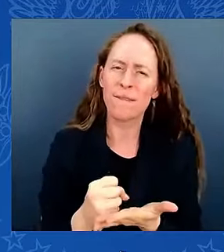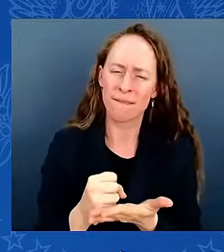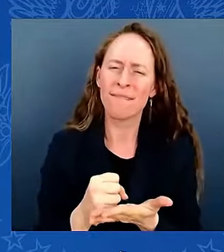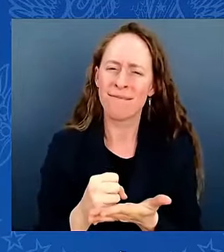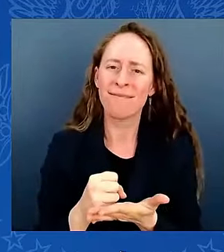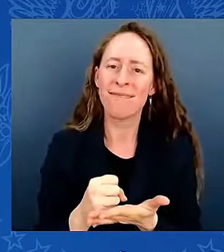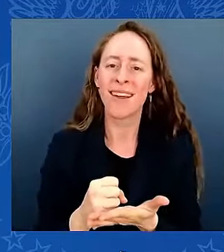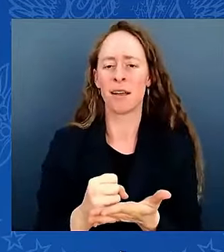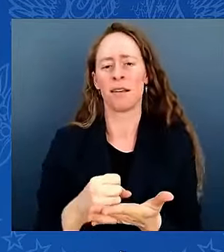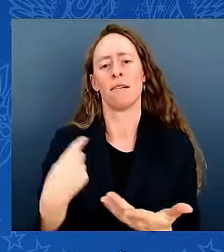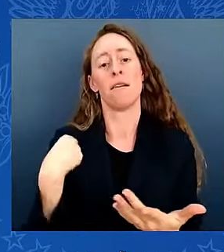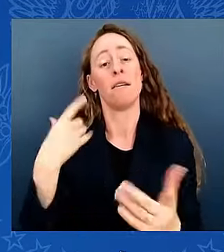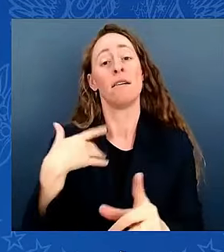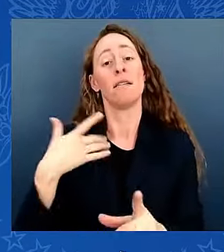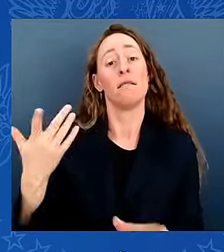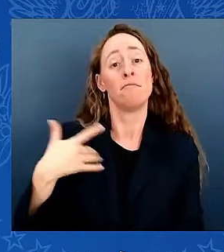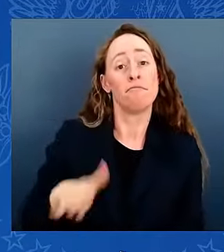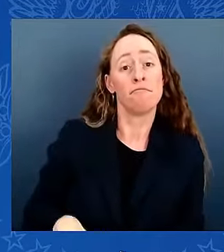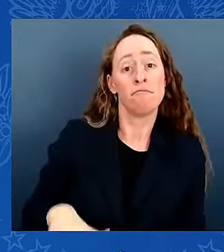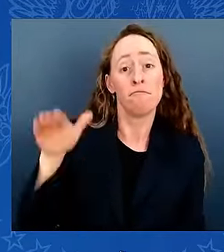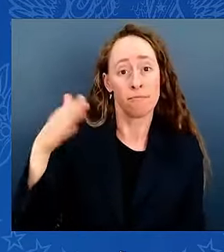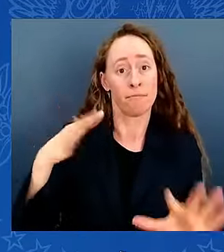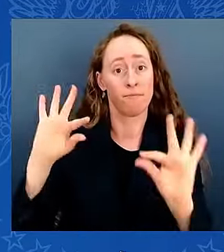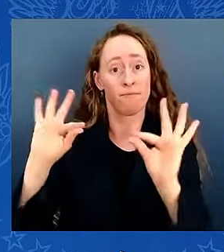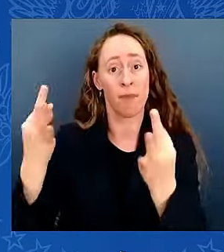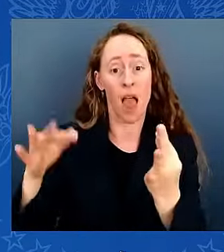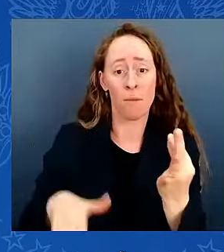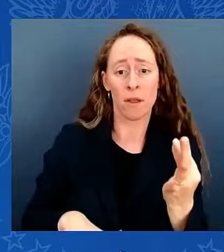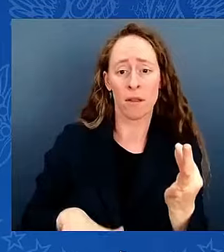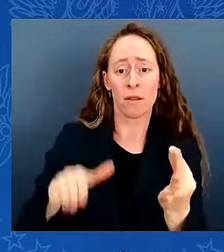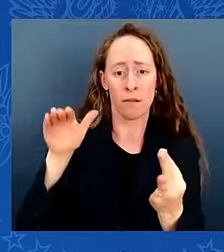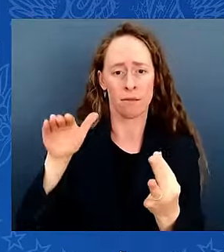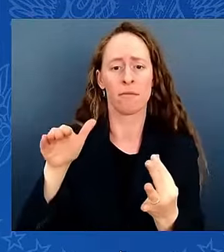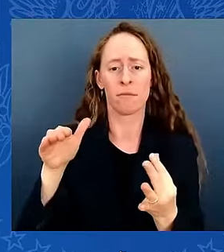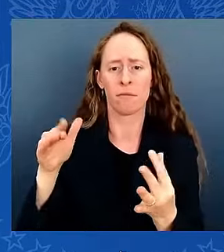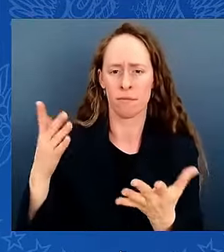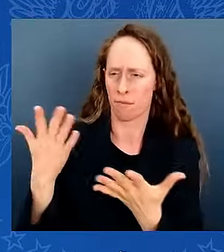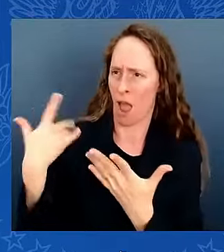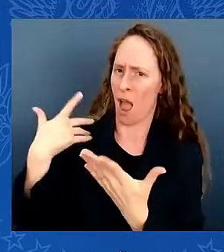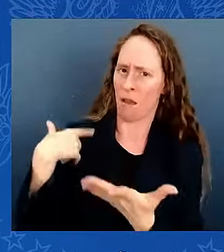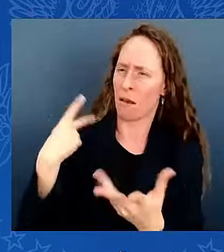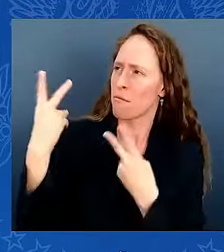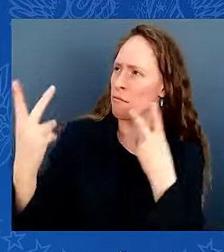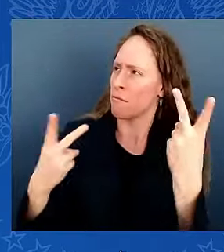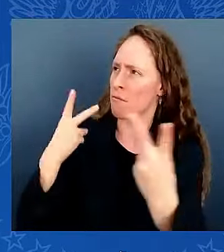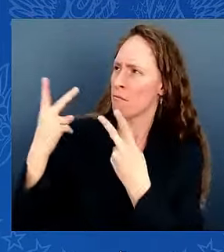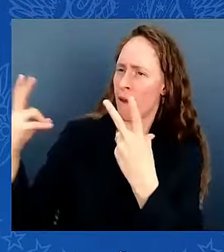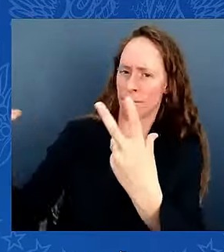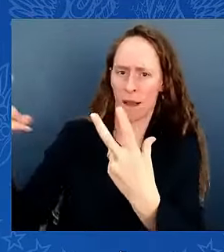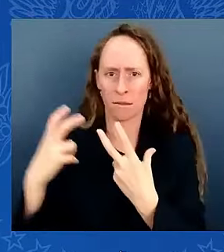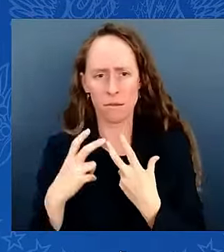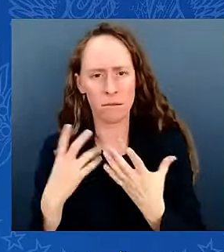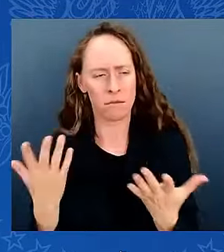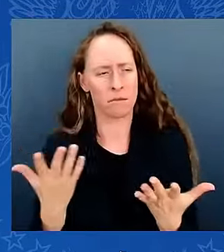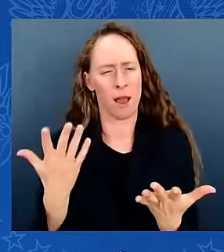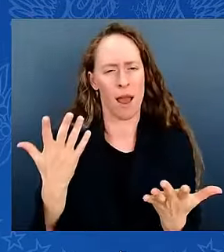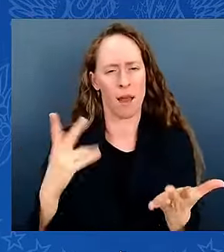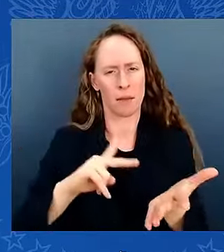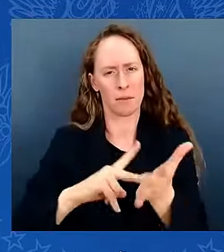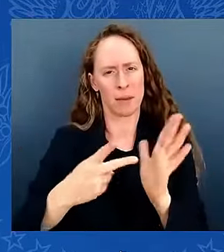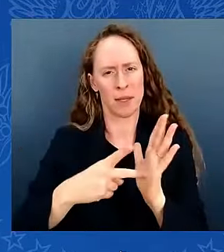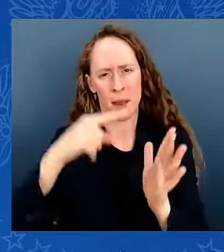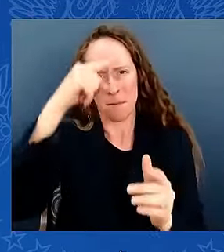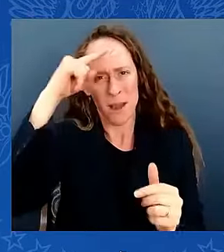the same thing. And they taught me what Black excellency was, and it's how I was expected